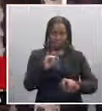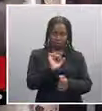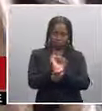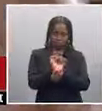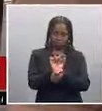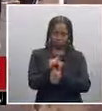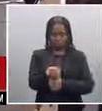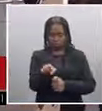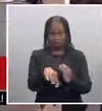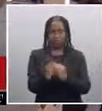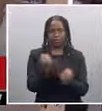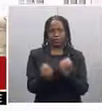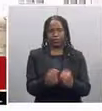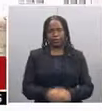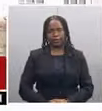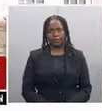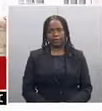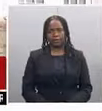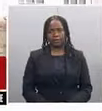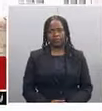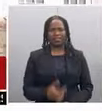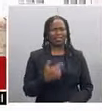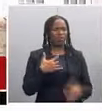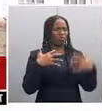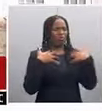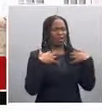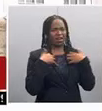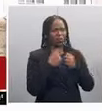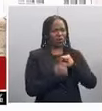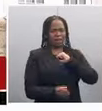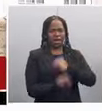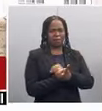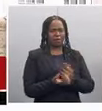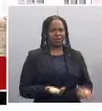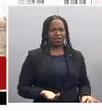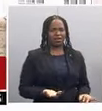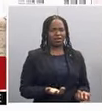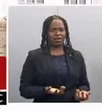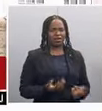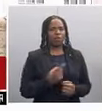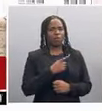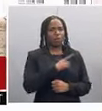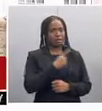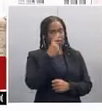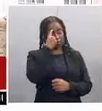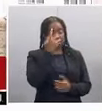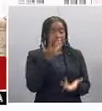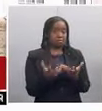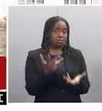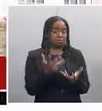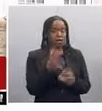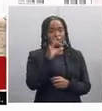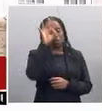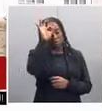bars until then. We are really worried about what had happened, and we think that police